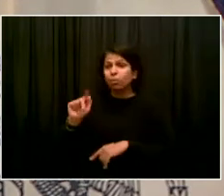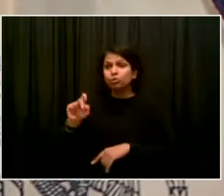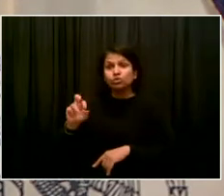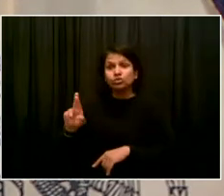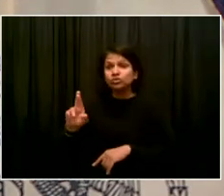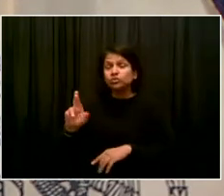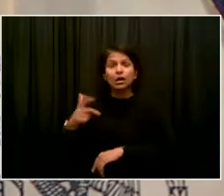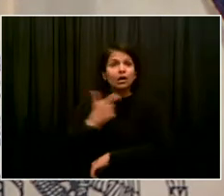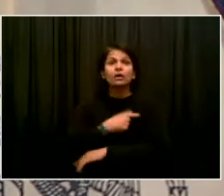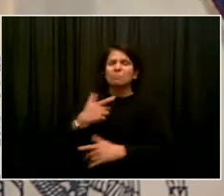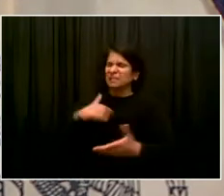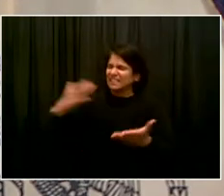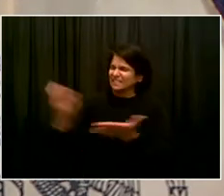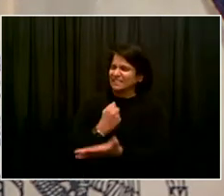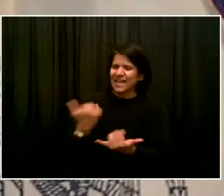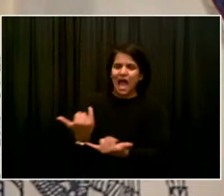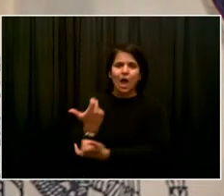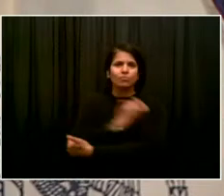Friday.